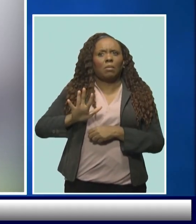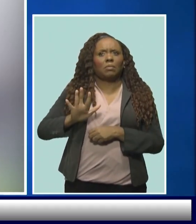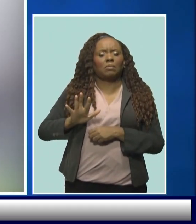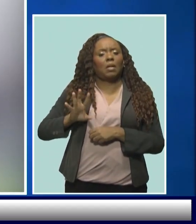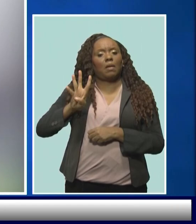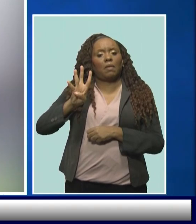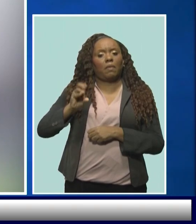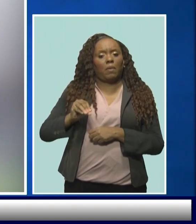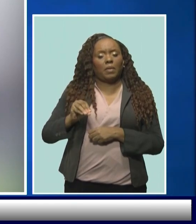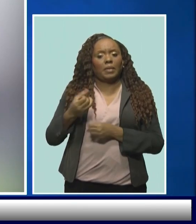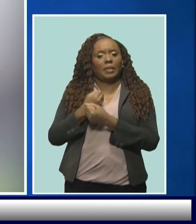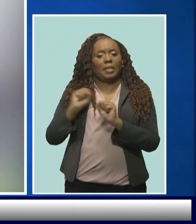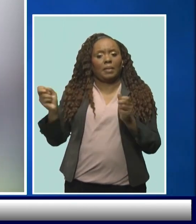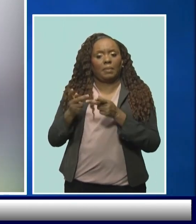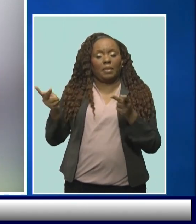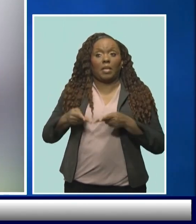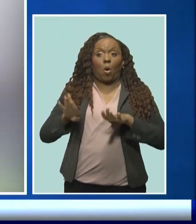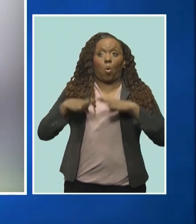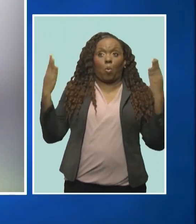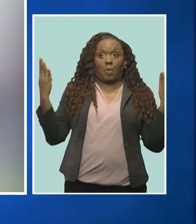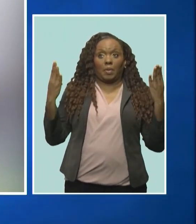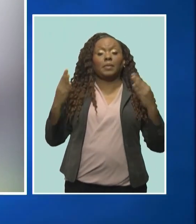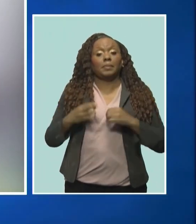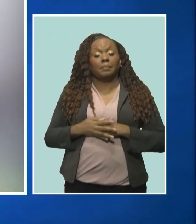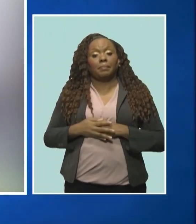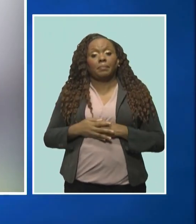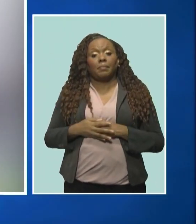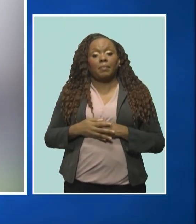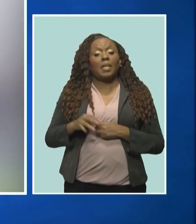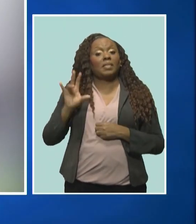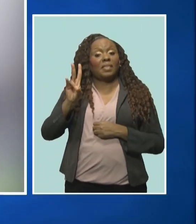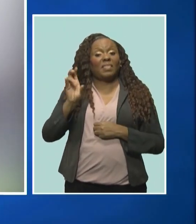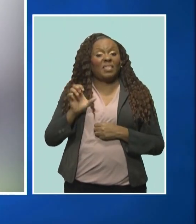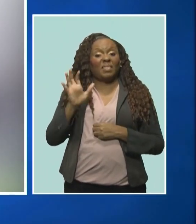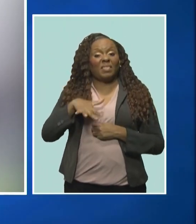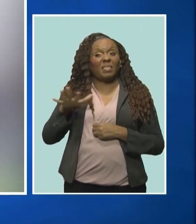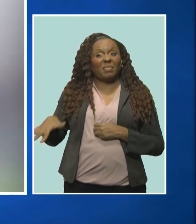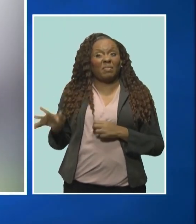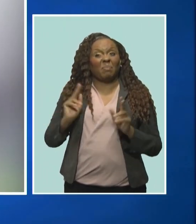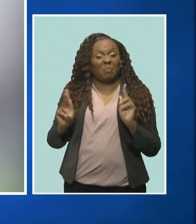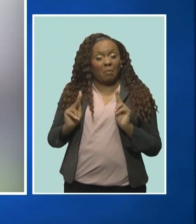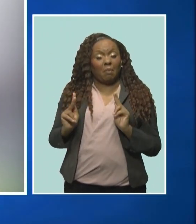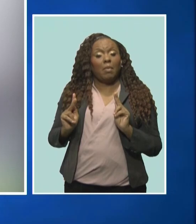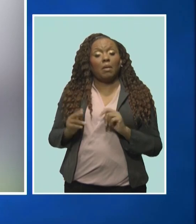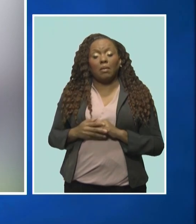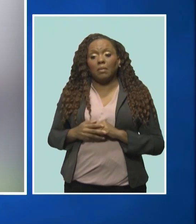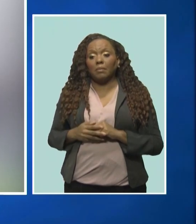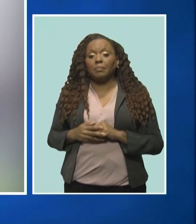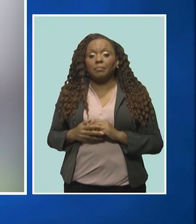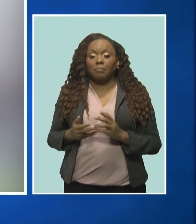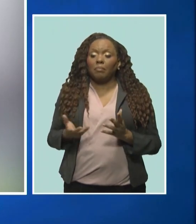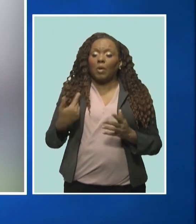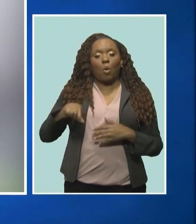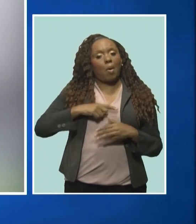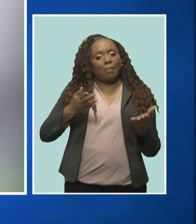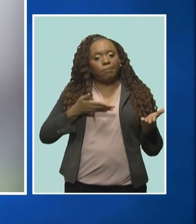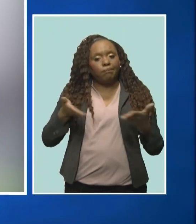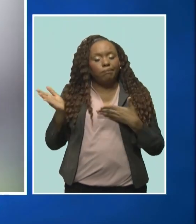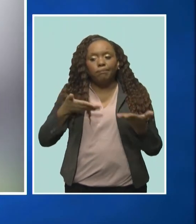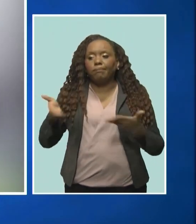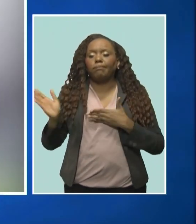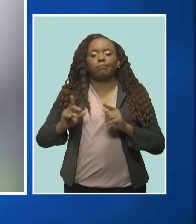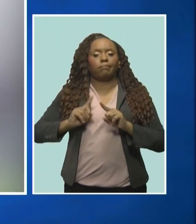shelters open with 755 shelterees. Relief supplies are being distributed to